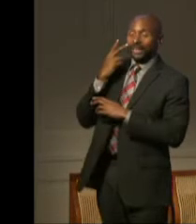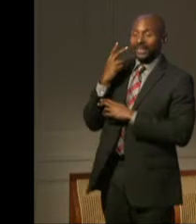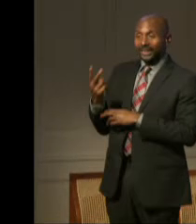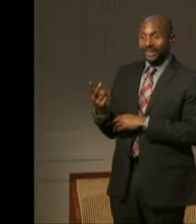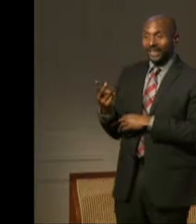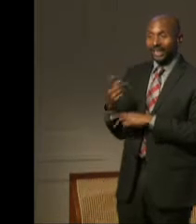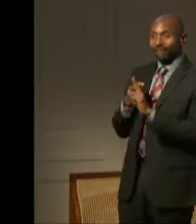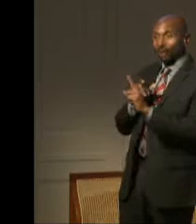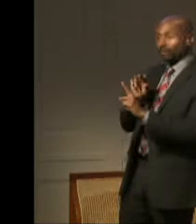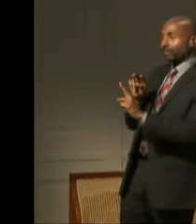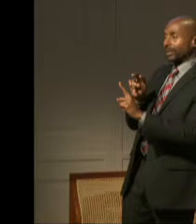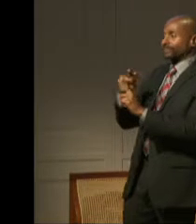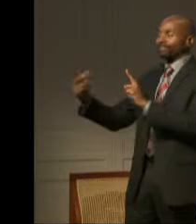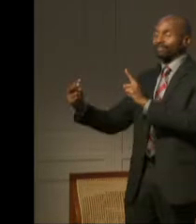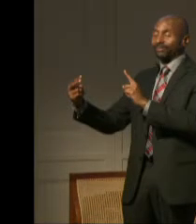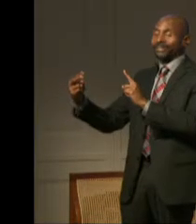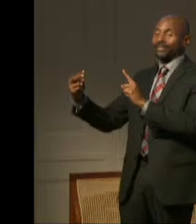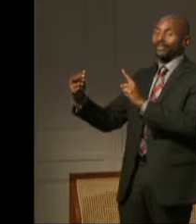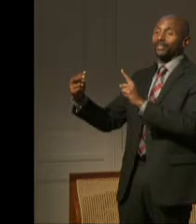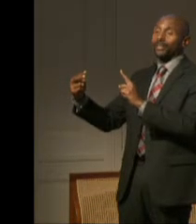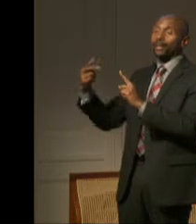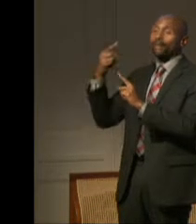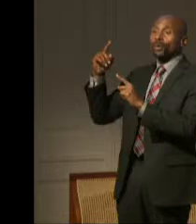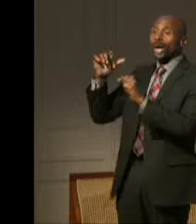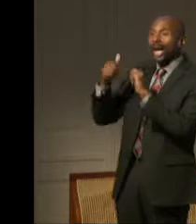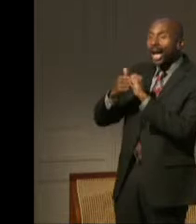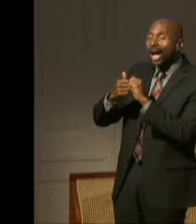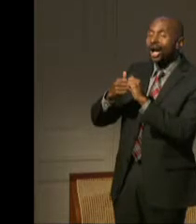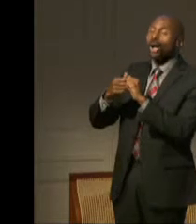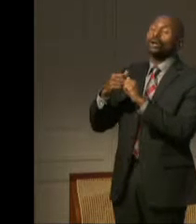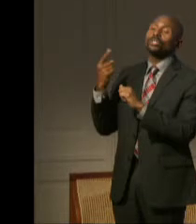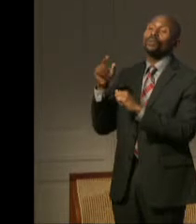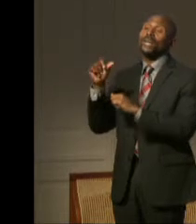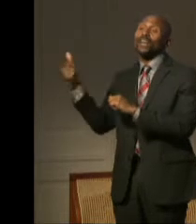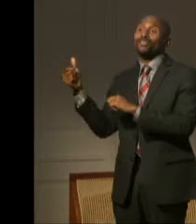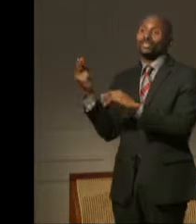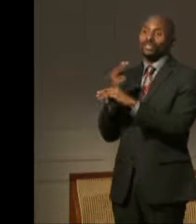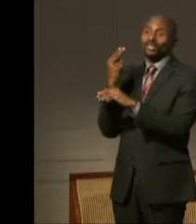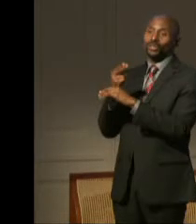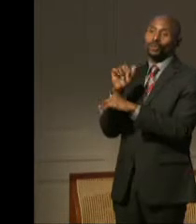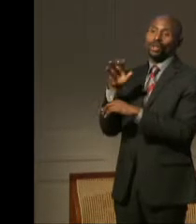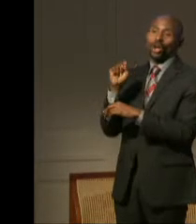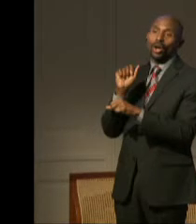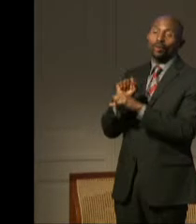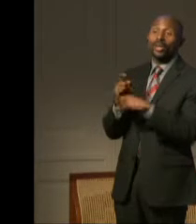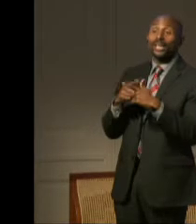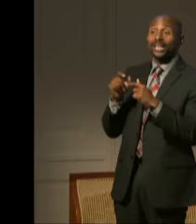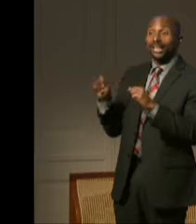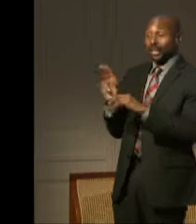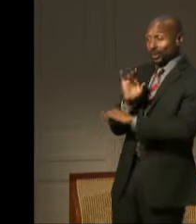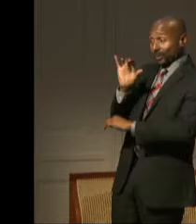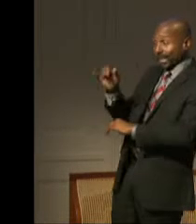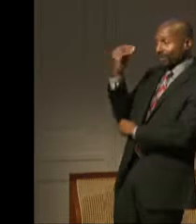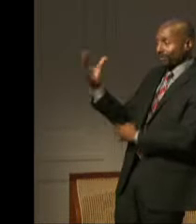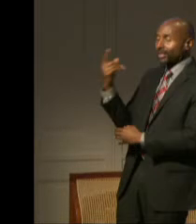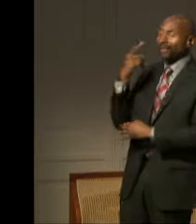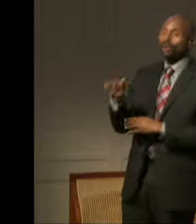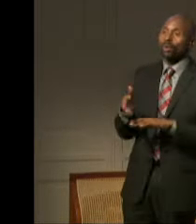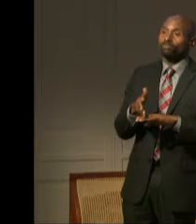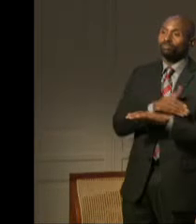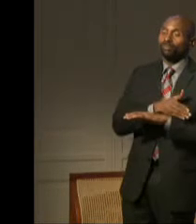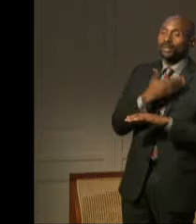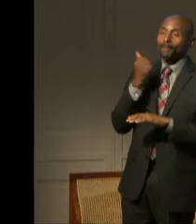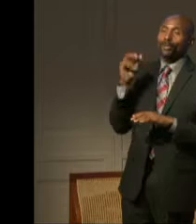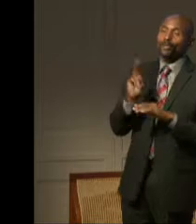been used, to be able to better use it the next time around. So yes, that academic